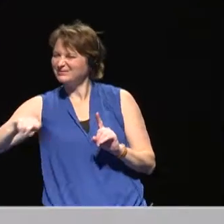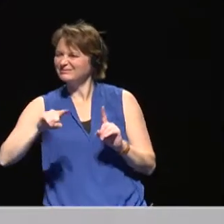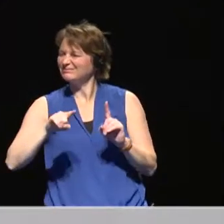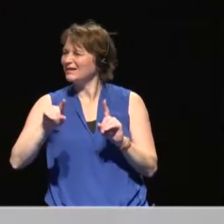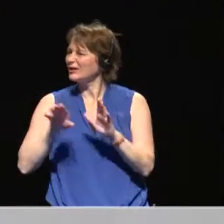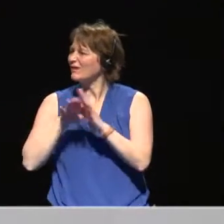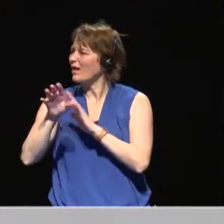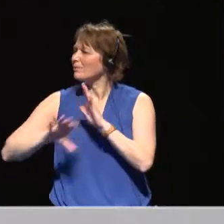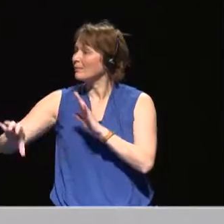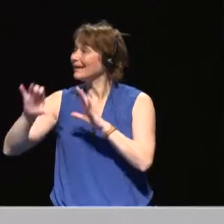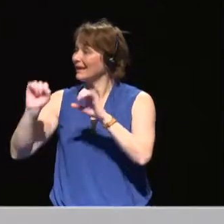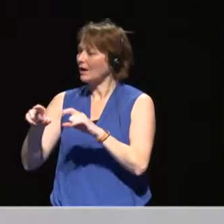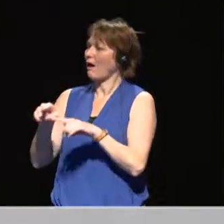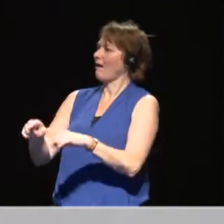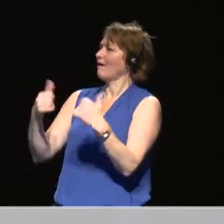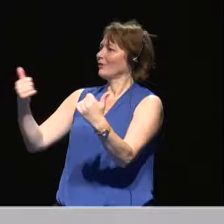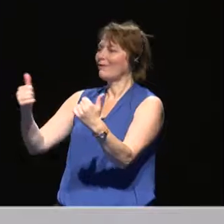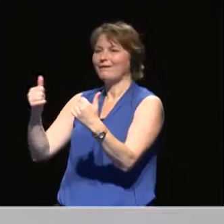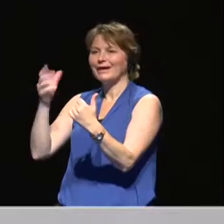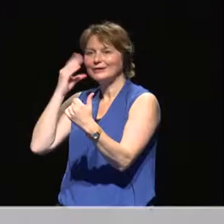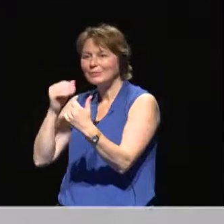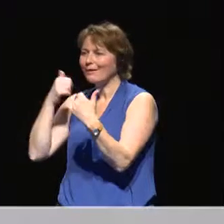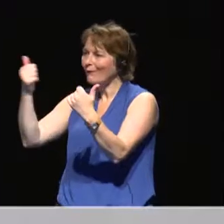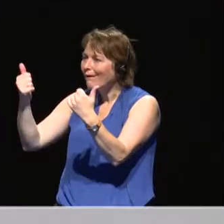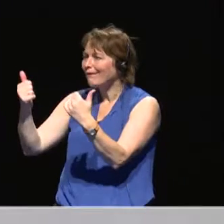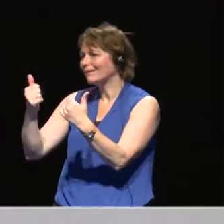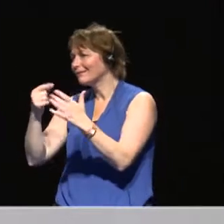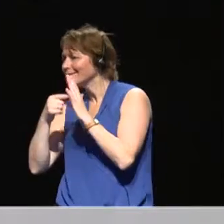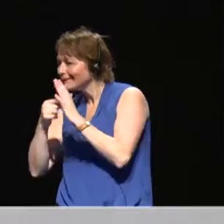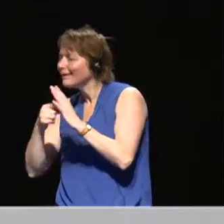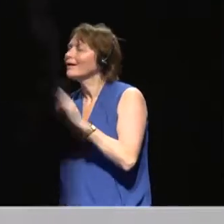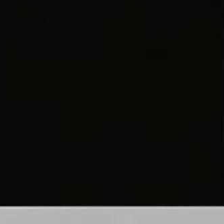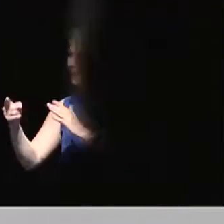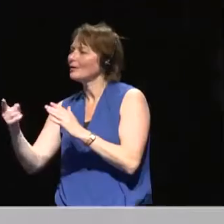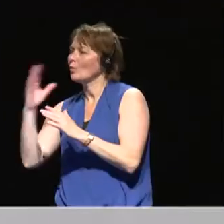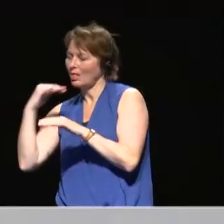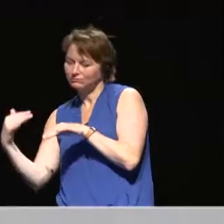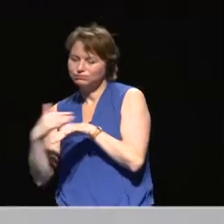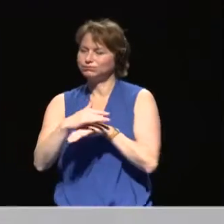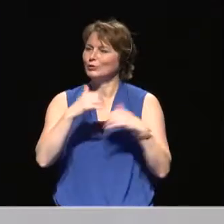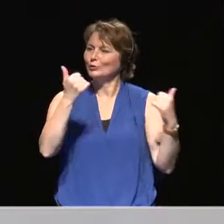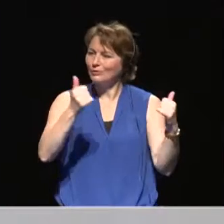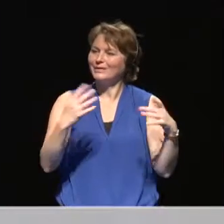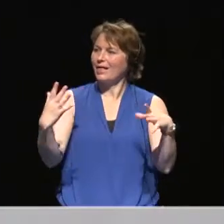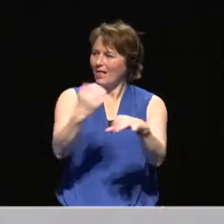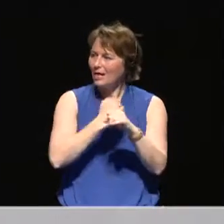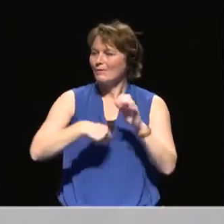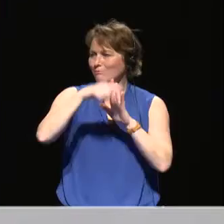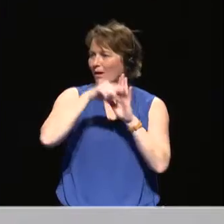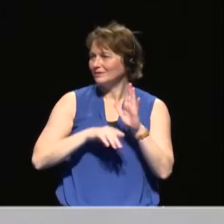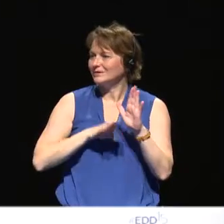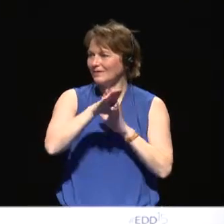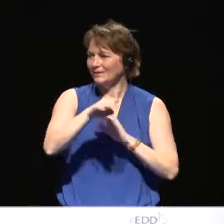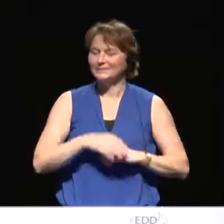to refocus our development cooperation policies? We have with us really a panel that